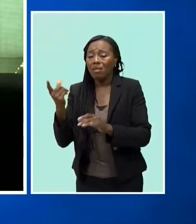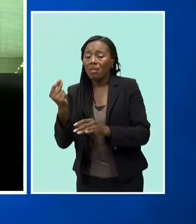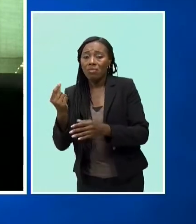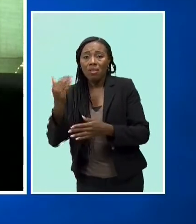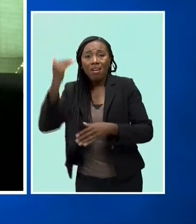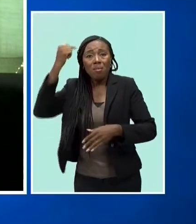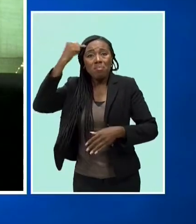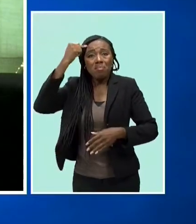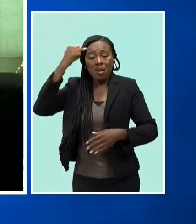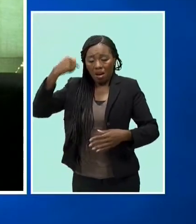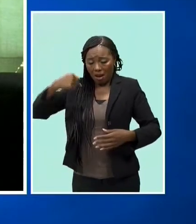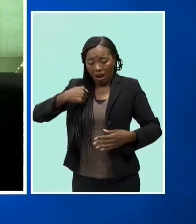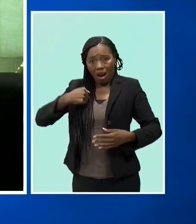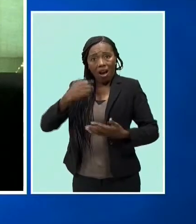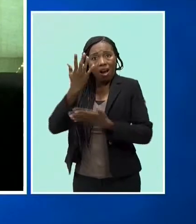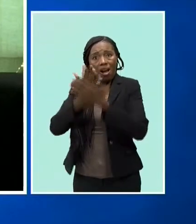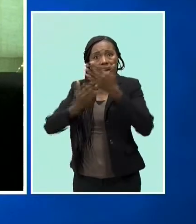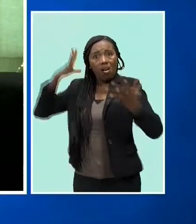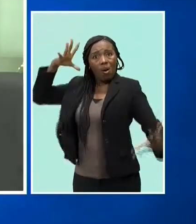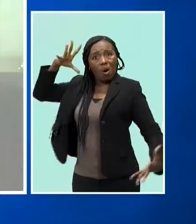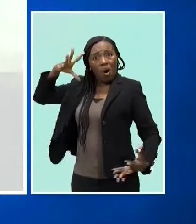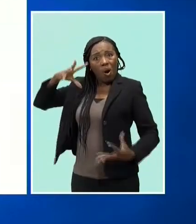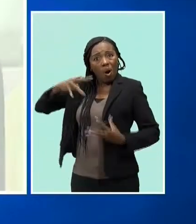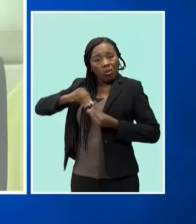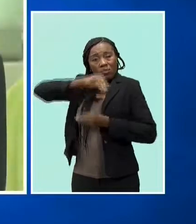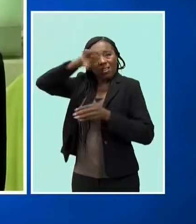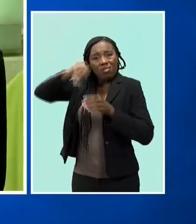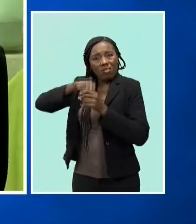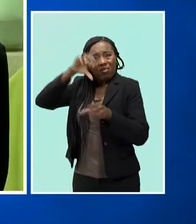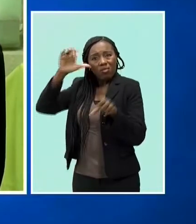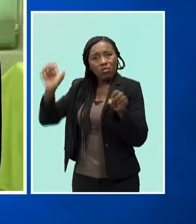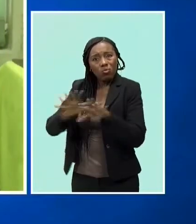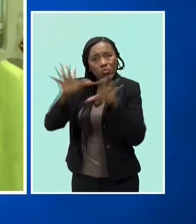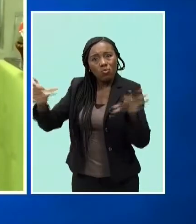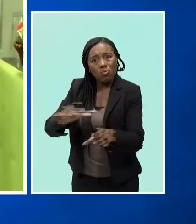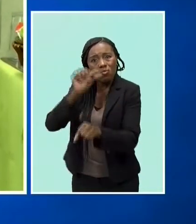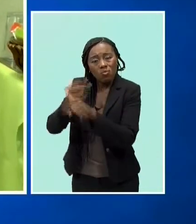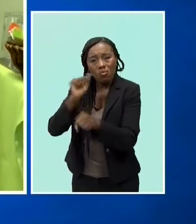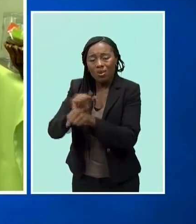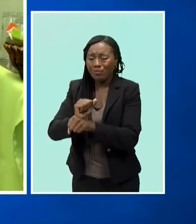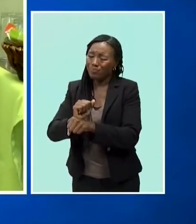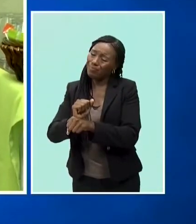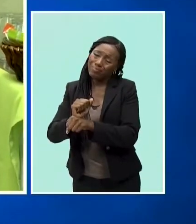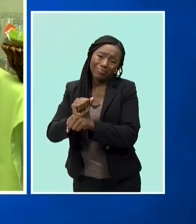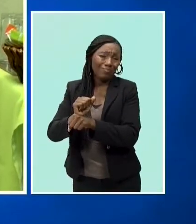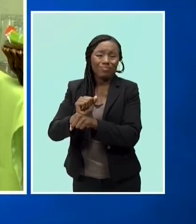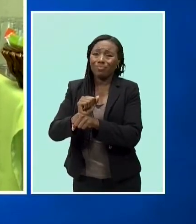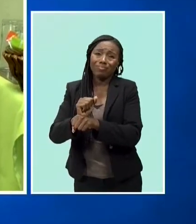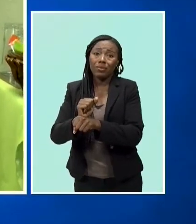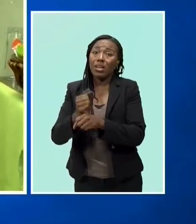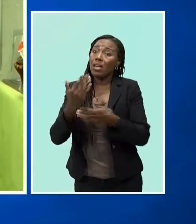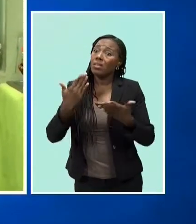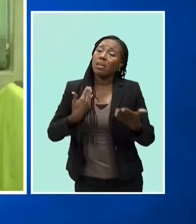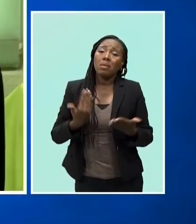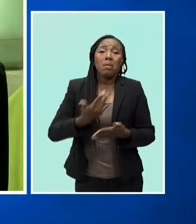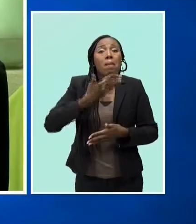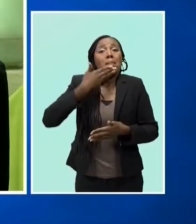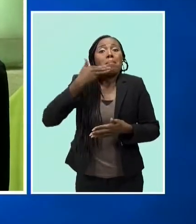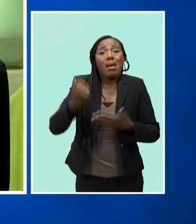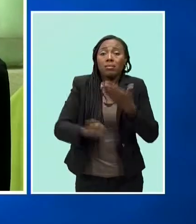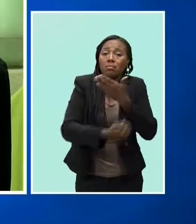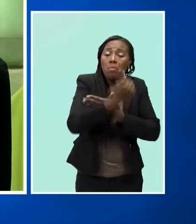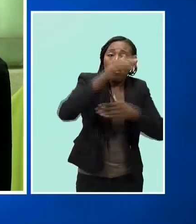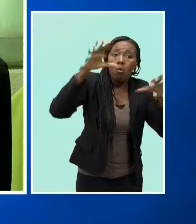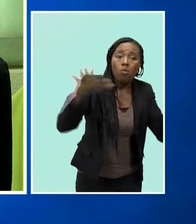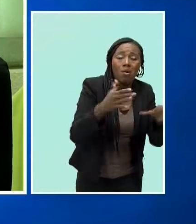hands, head, heart, and soul into the job. Some of us function better in the morning, and some of us function better in the